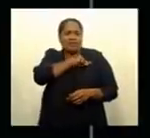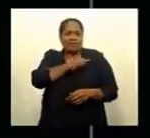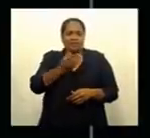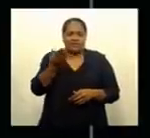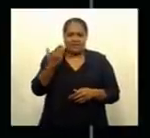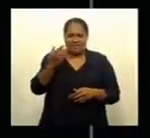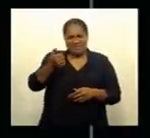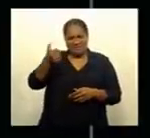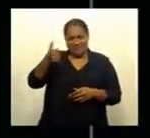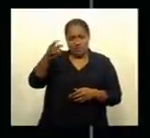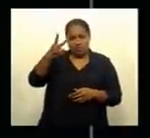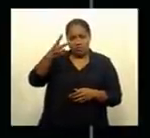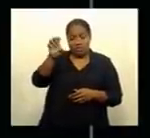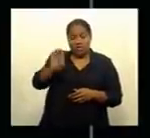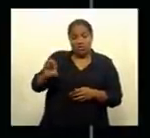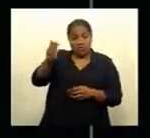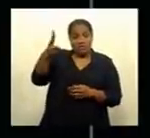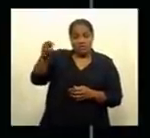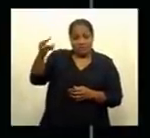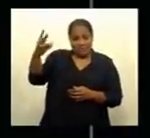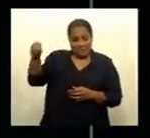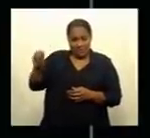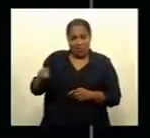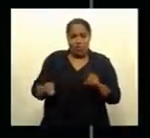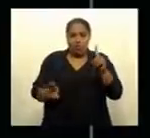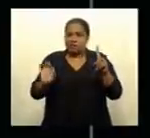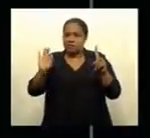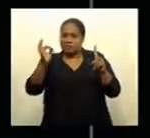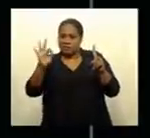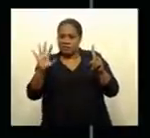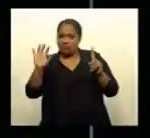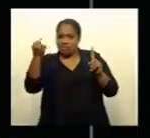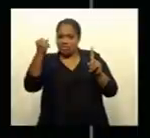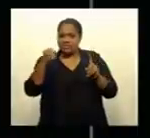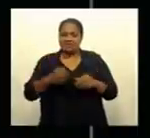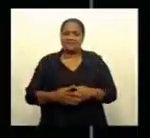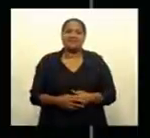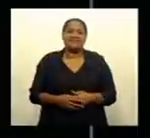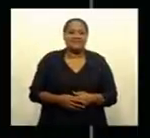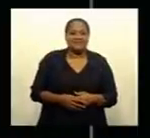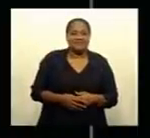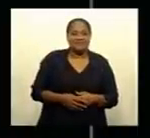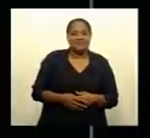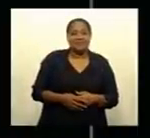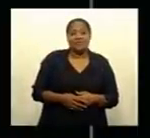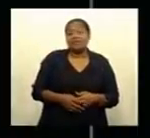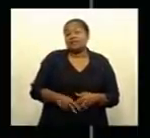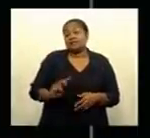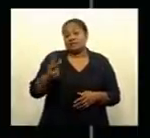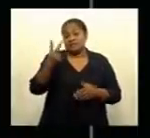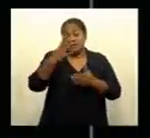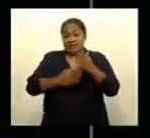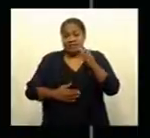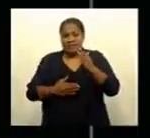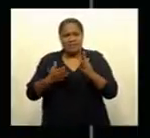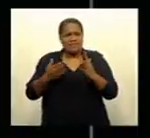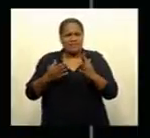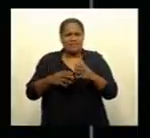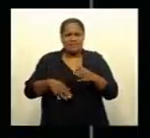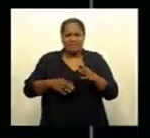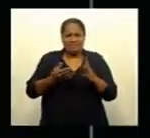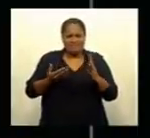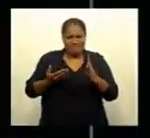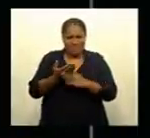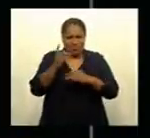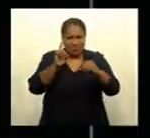16 at Euro 2020 with a 1-0 win over Slovakia. A second-half penalty to Emil Forsberg kept their